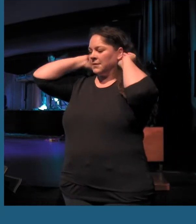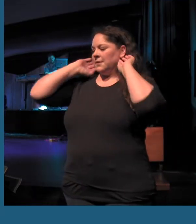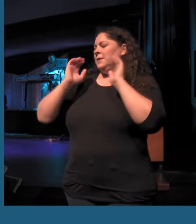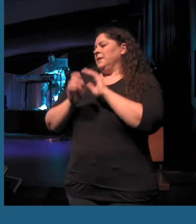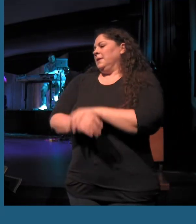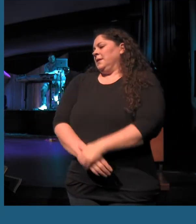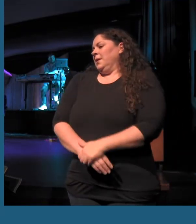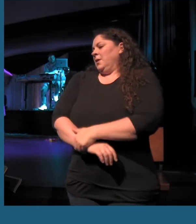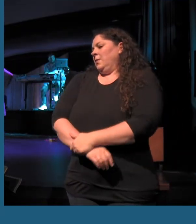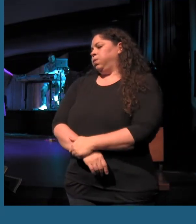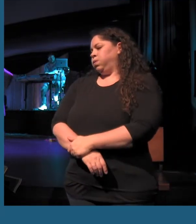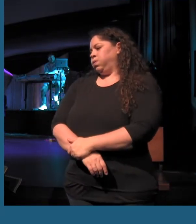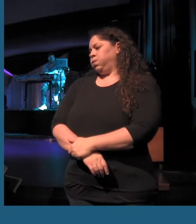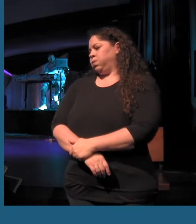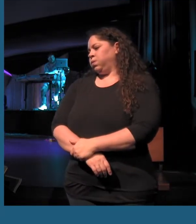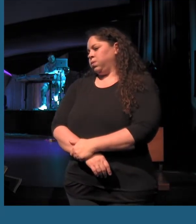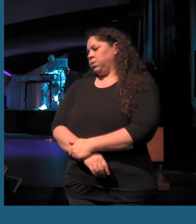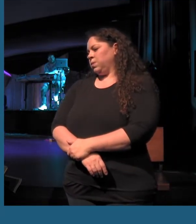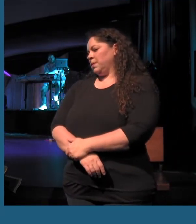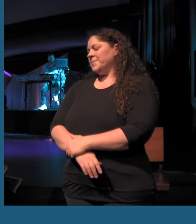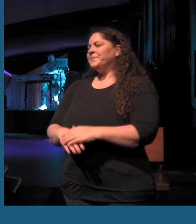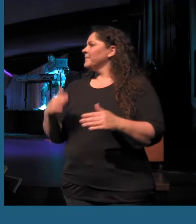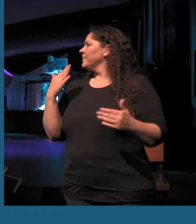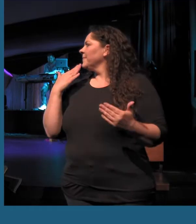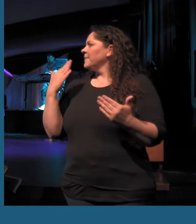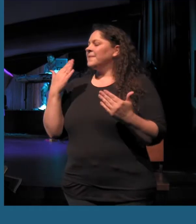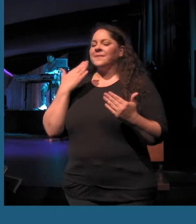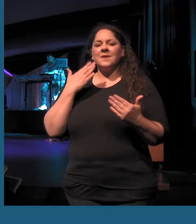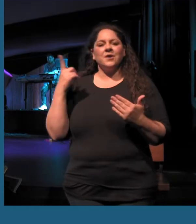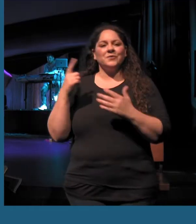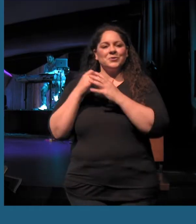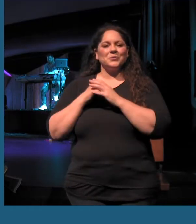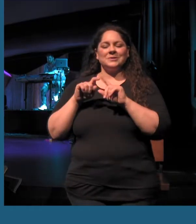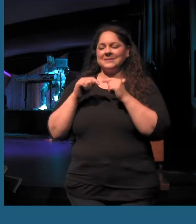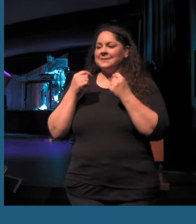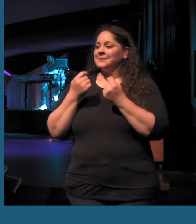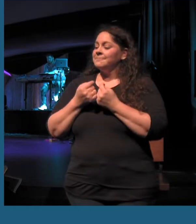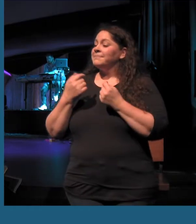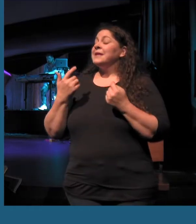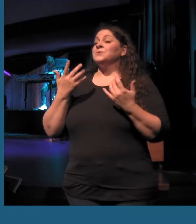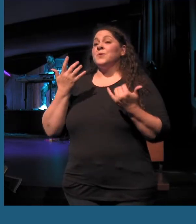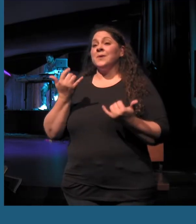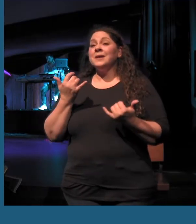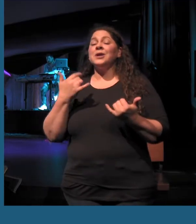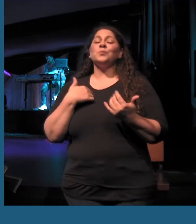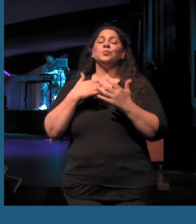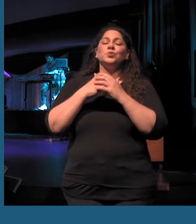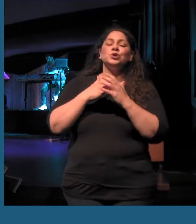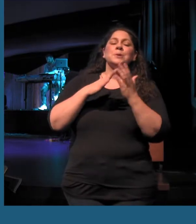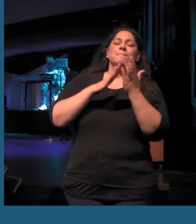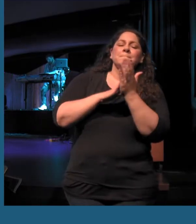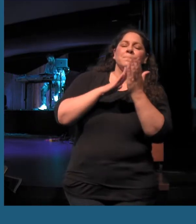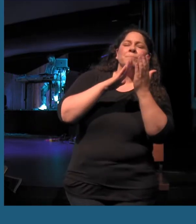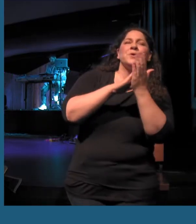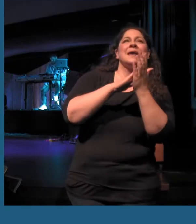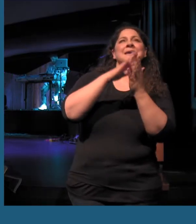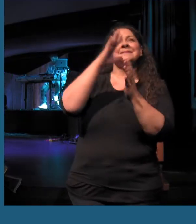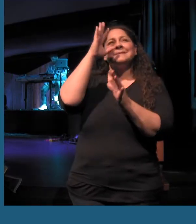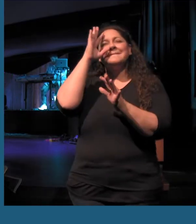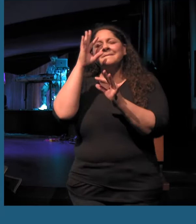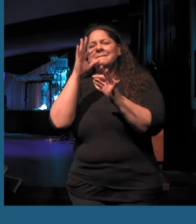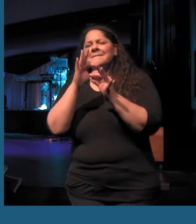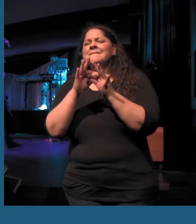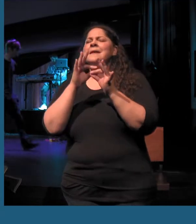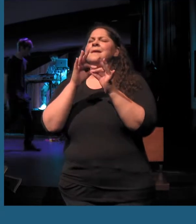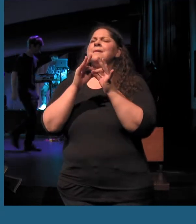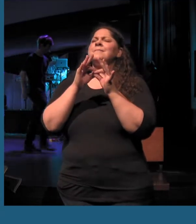Oh, it's good. Thank you for leading us so well, guys. Just as we're in this attitude of worship and praise and faith, like I sense just an attitude